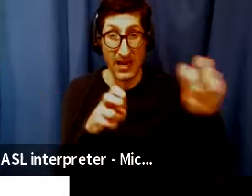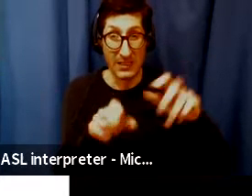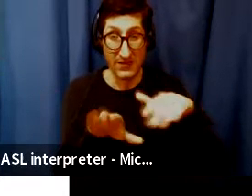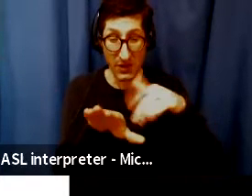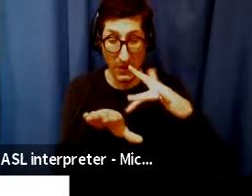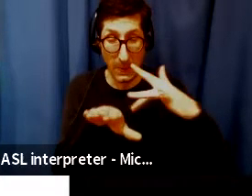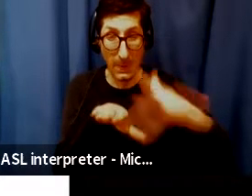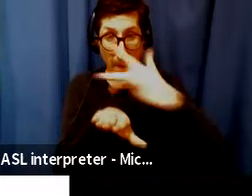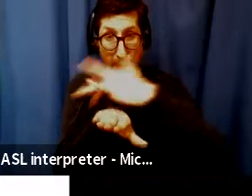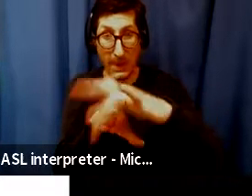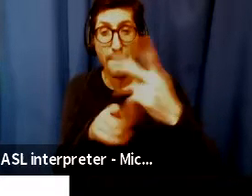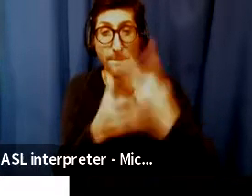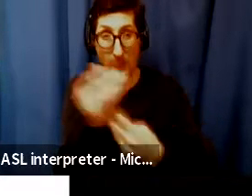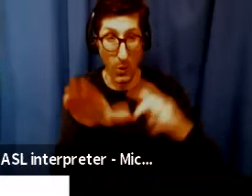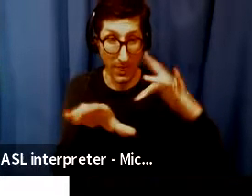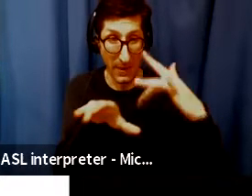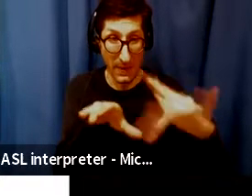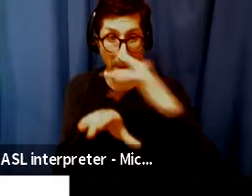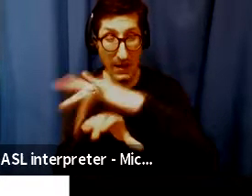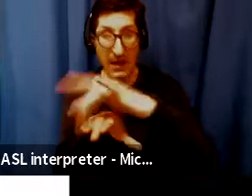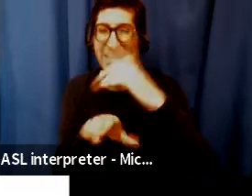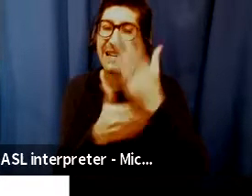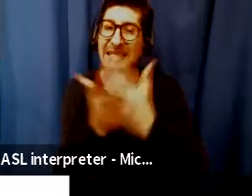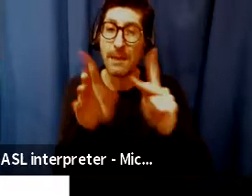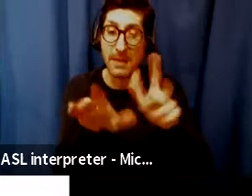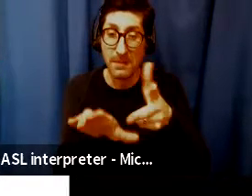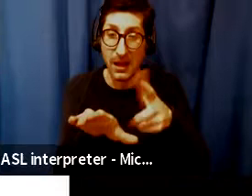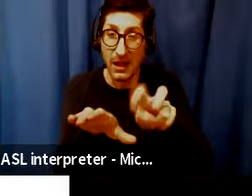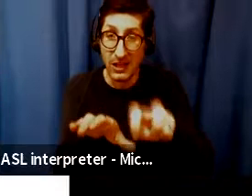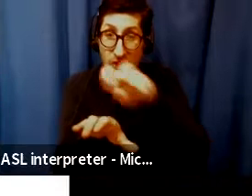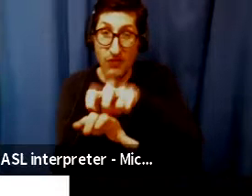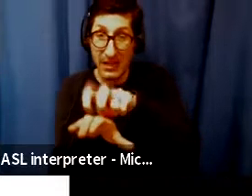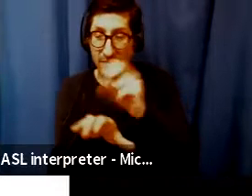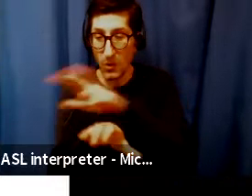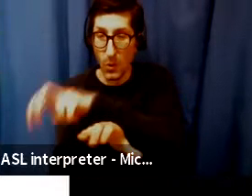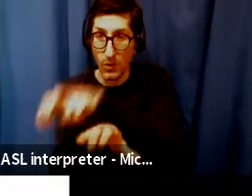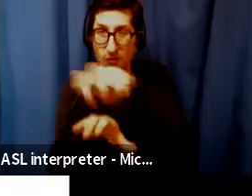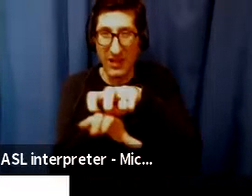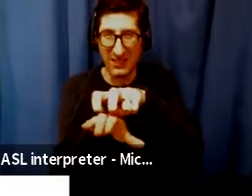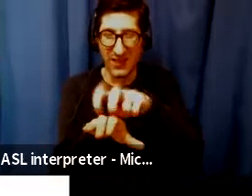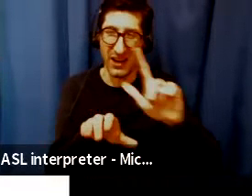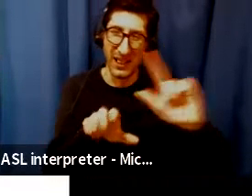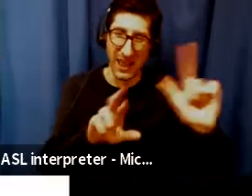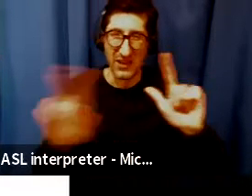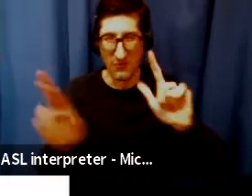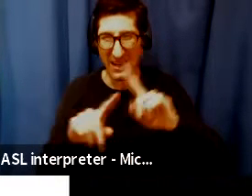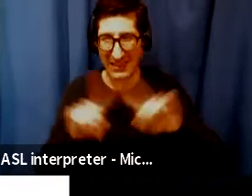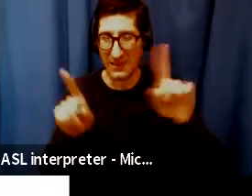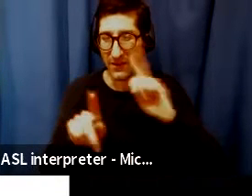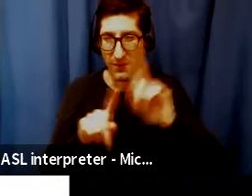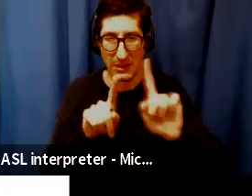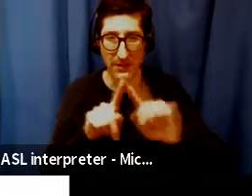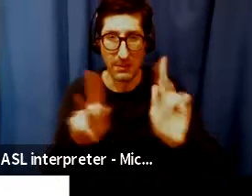because some people transfer from their right and some people transfer from their left. And then